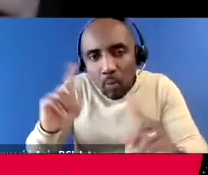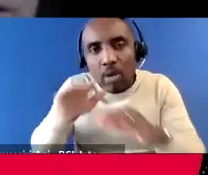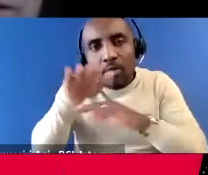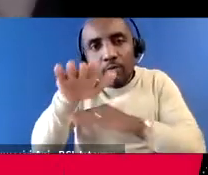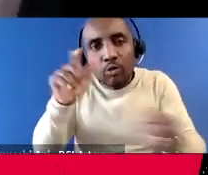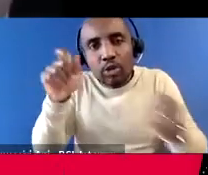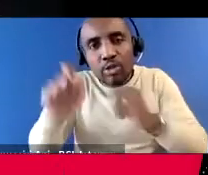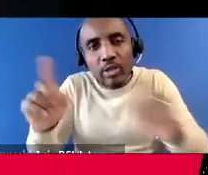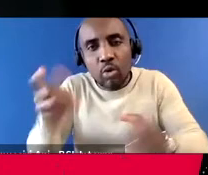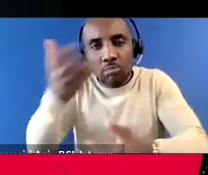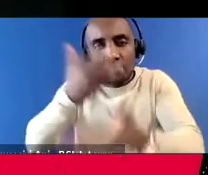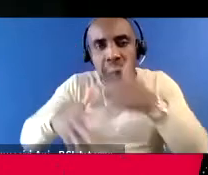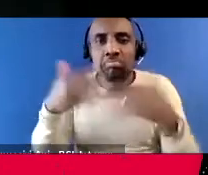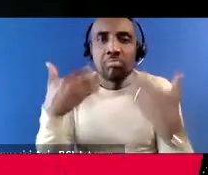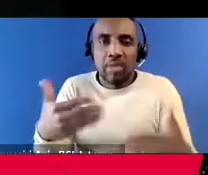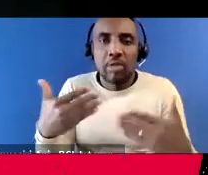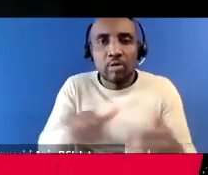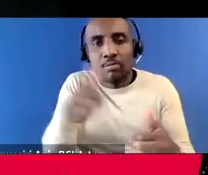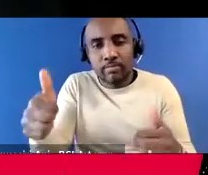We're gonna move on to Cinar now,